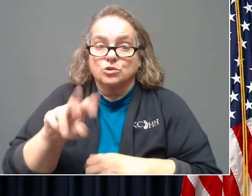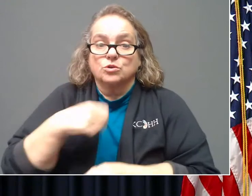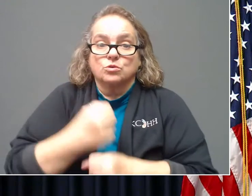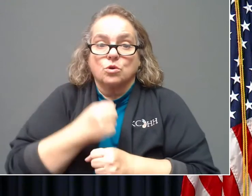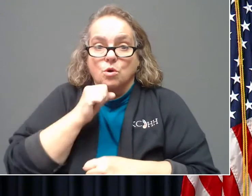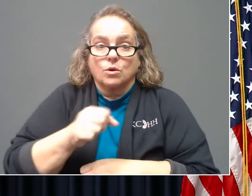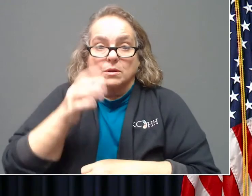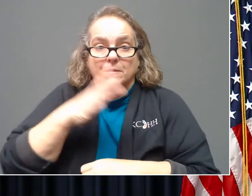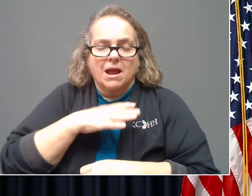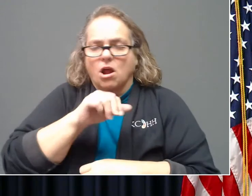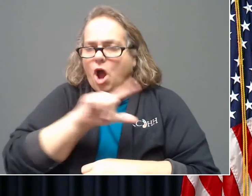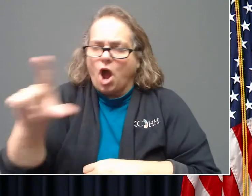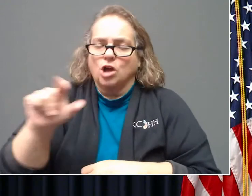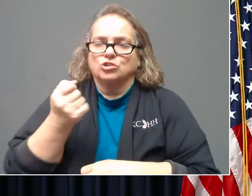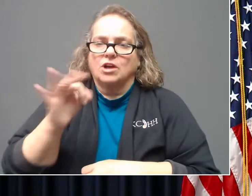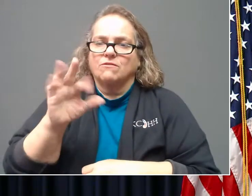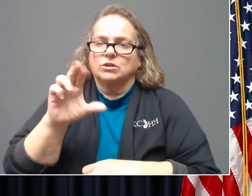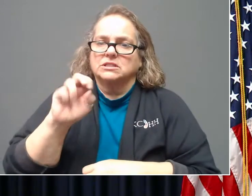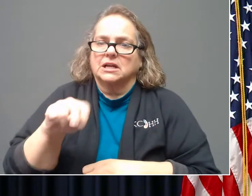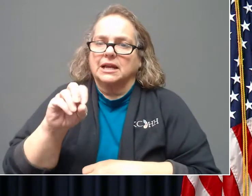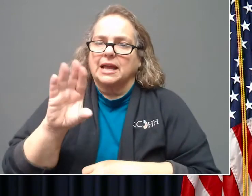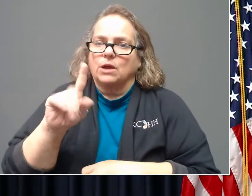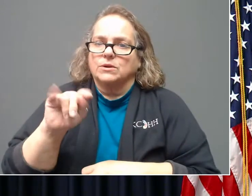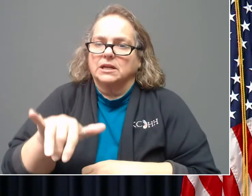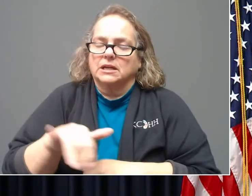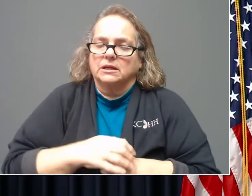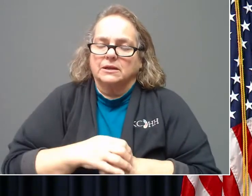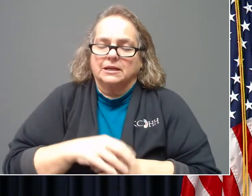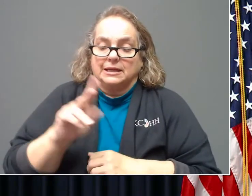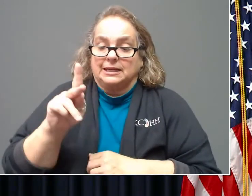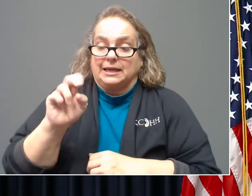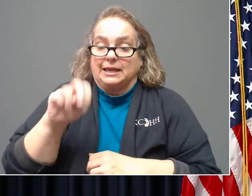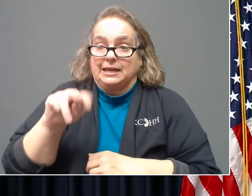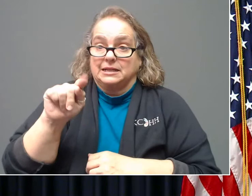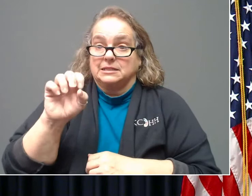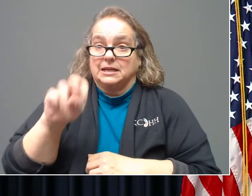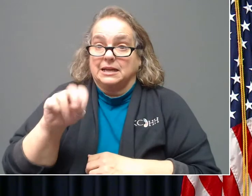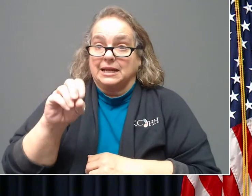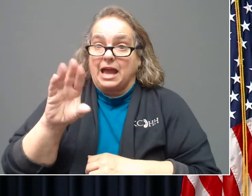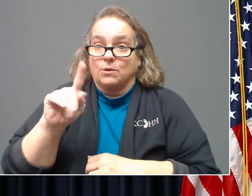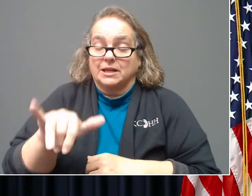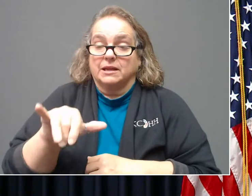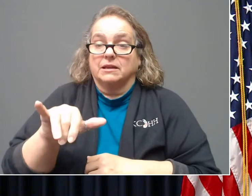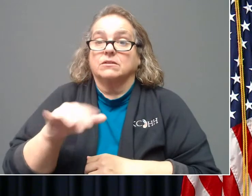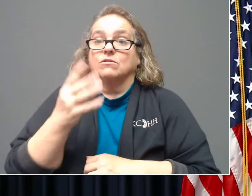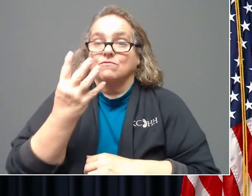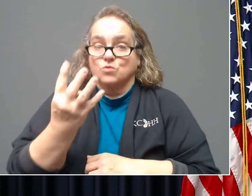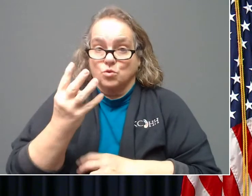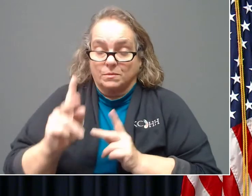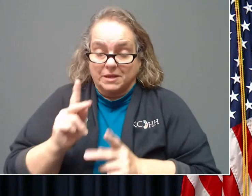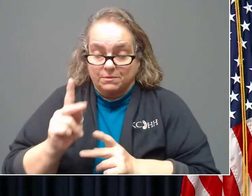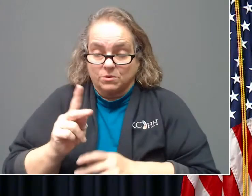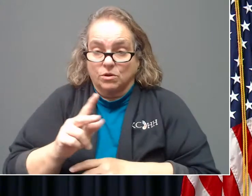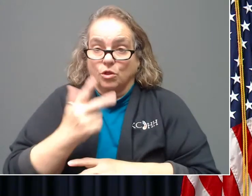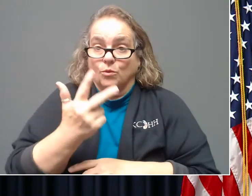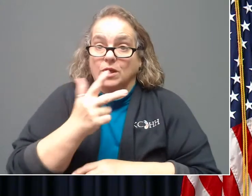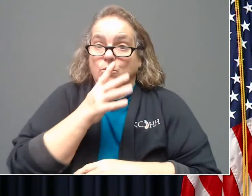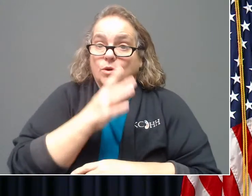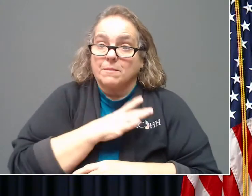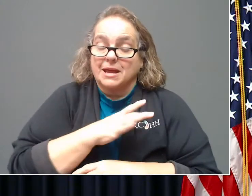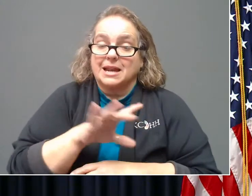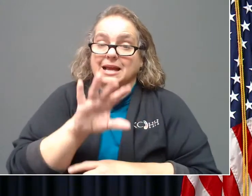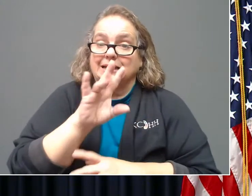from Jefferson County. Kenton County lost 4 additional individuals, 3 women ages